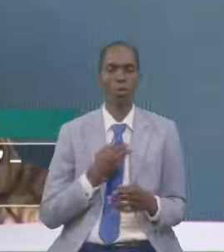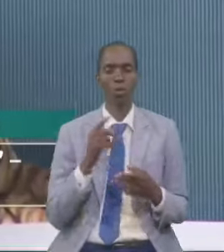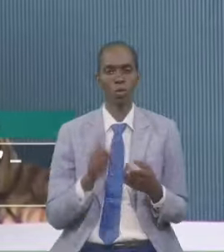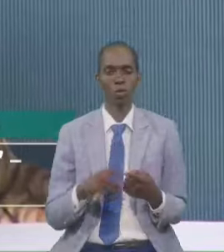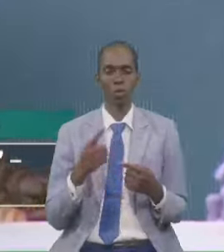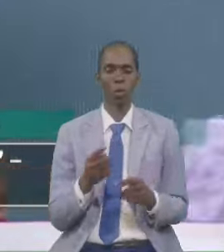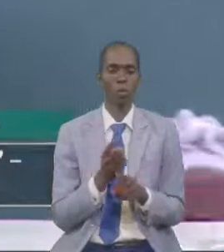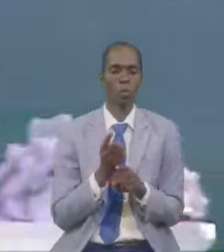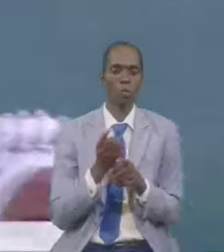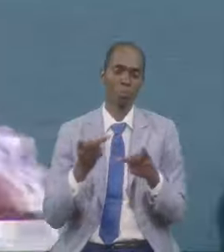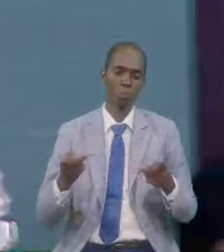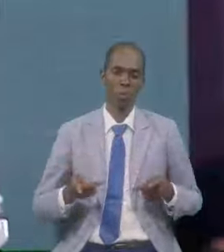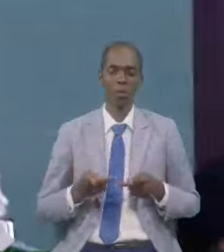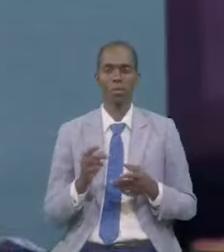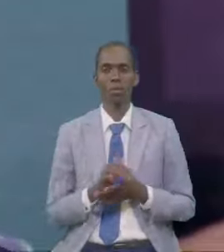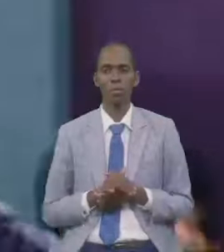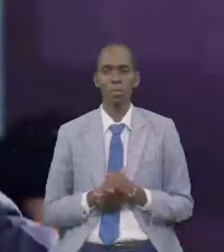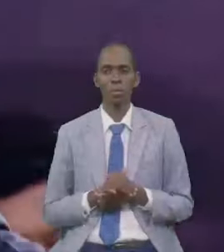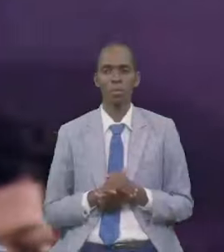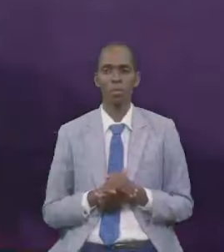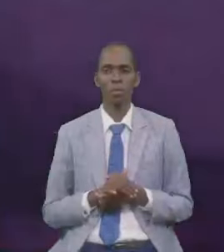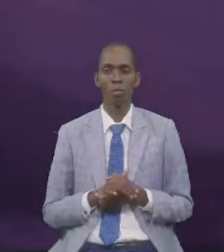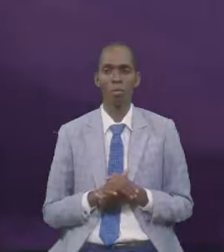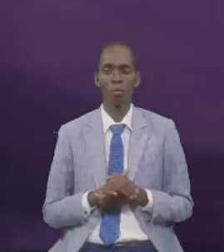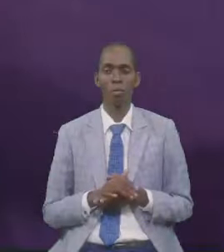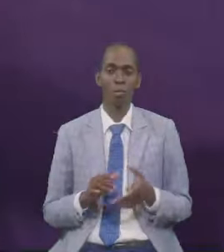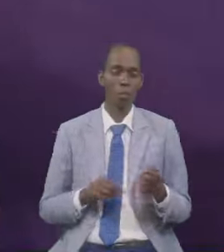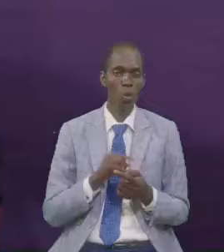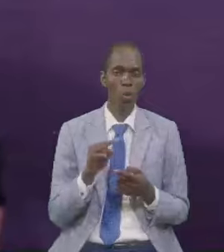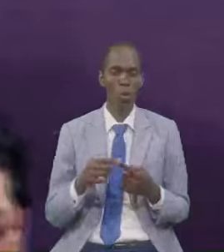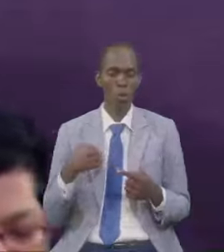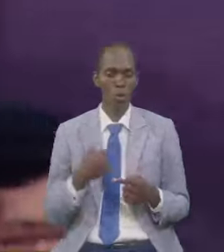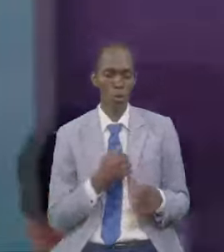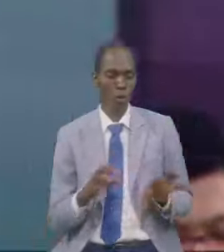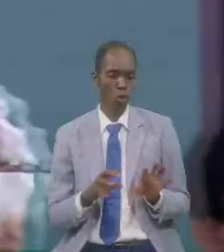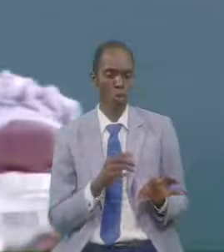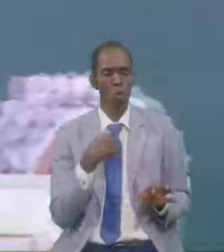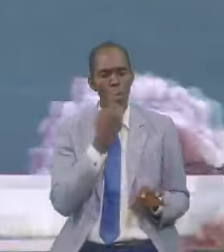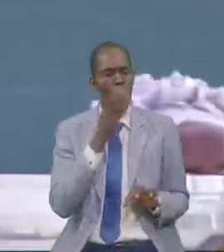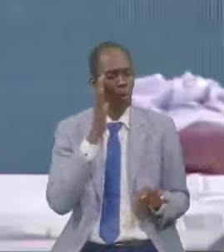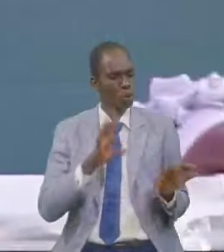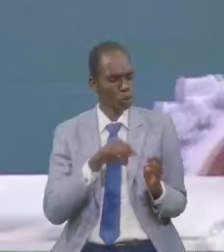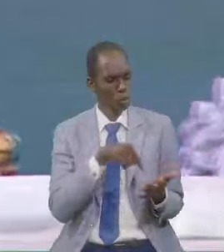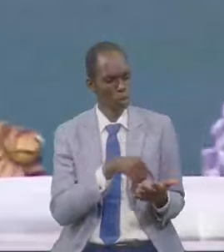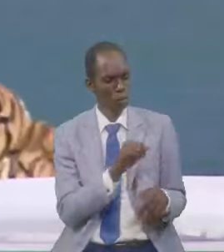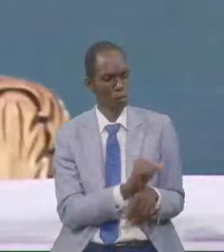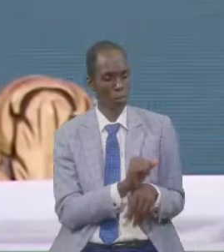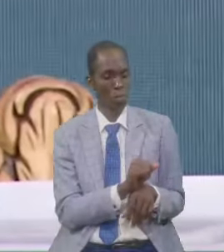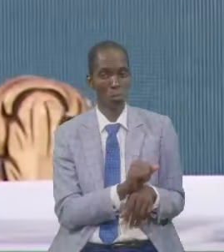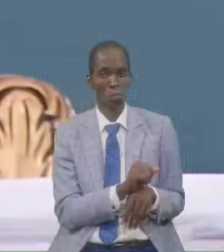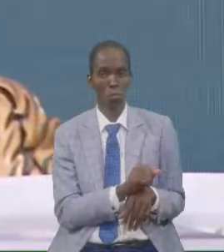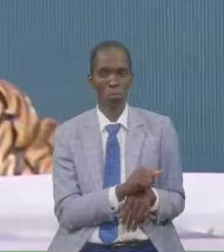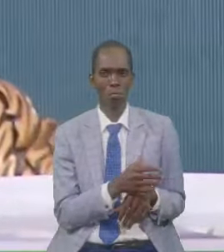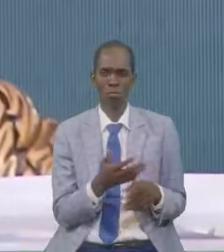vellavalsina sthananiki manalni nadipistundi. Who will do this job? Ee yokka pani manam chustunnappudu, not me, I have too much to